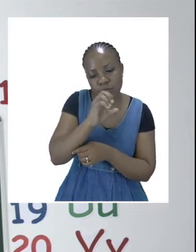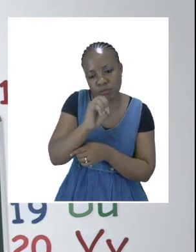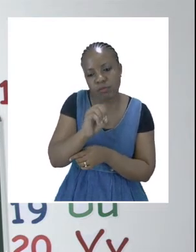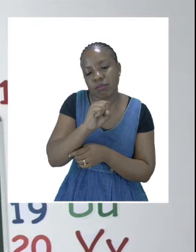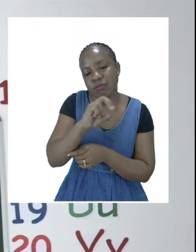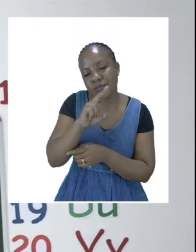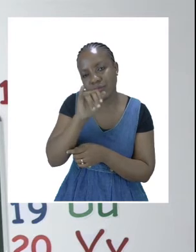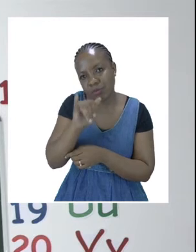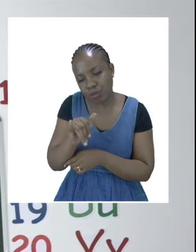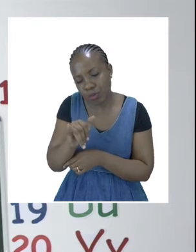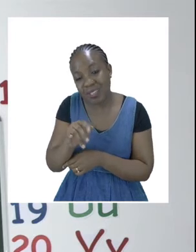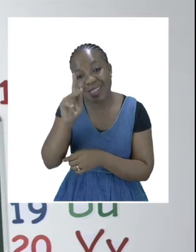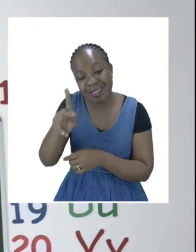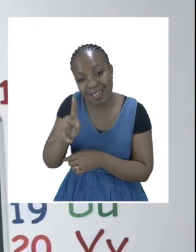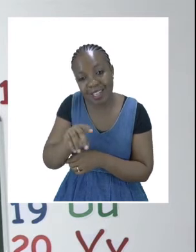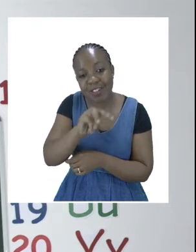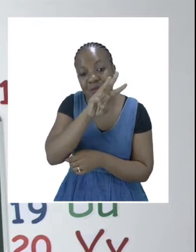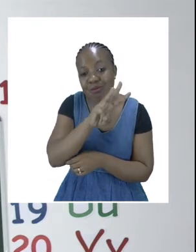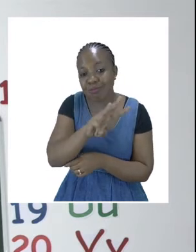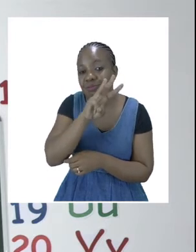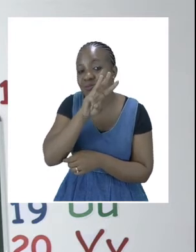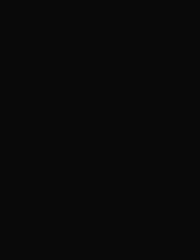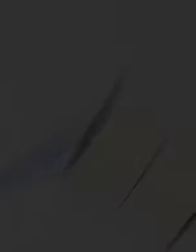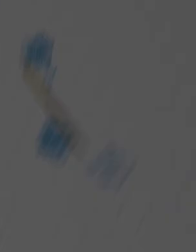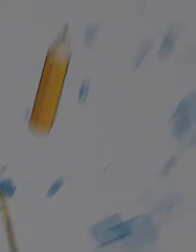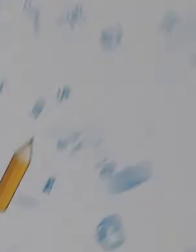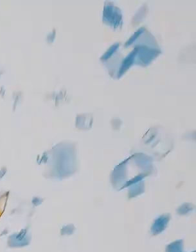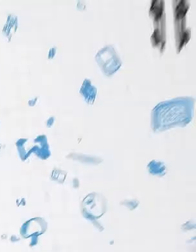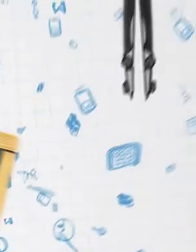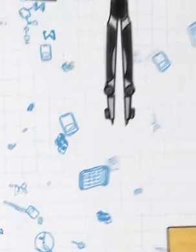our website, Zoshi Online.